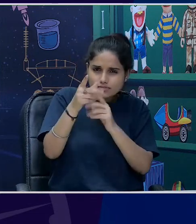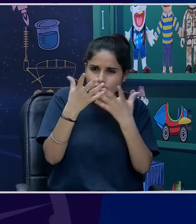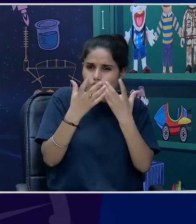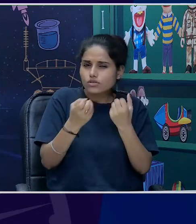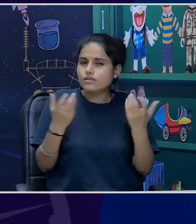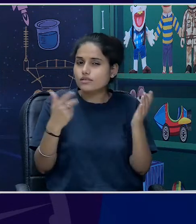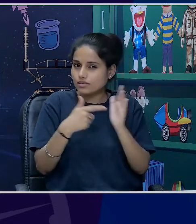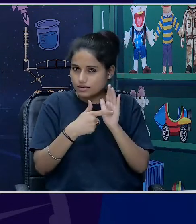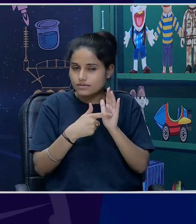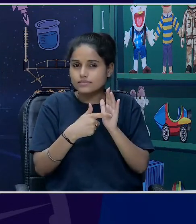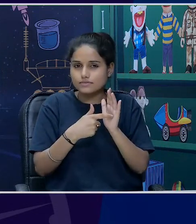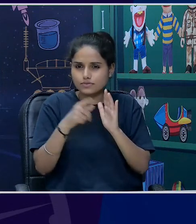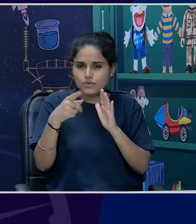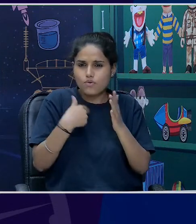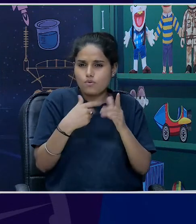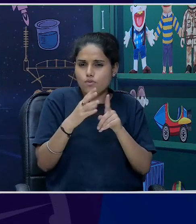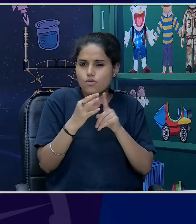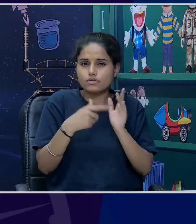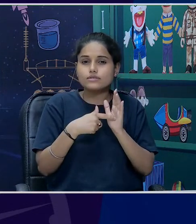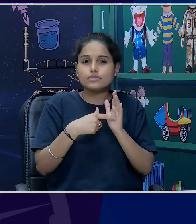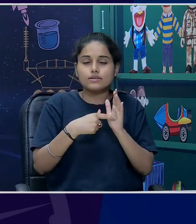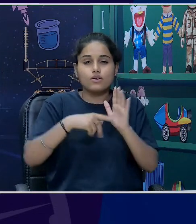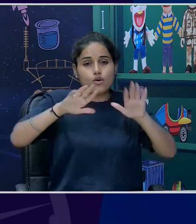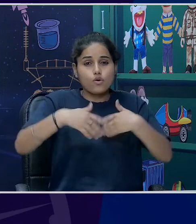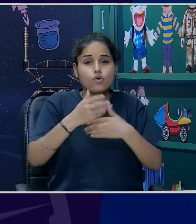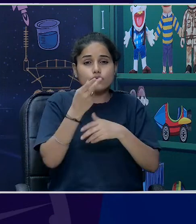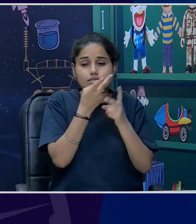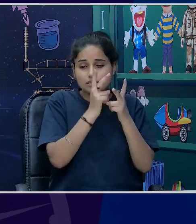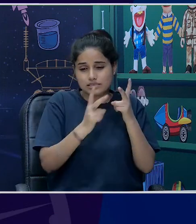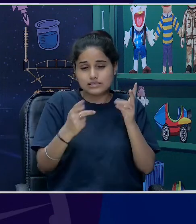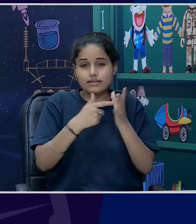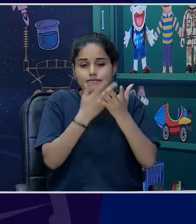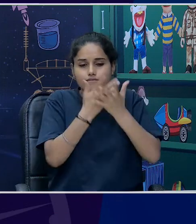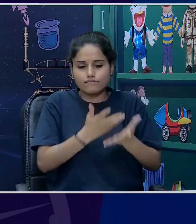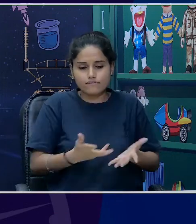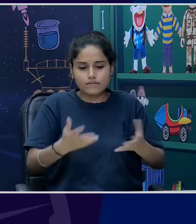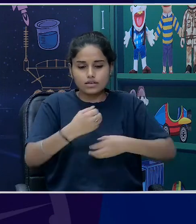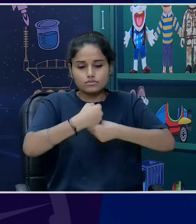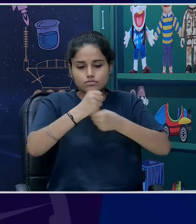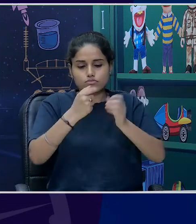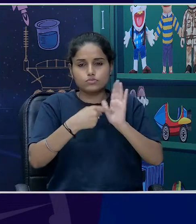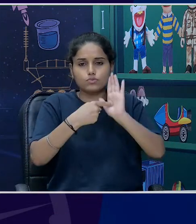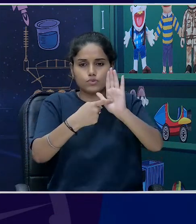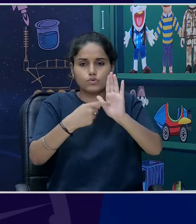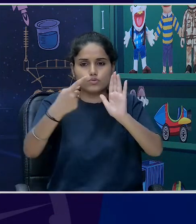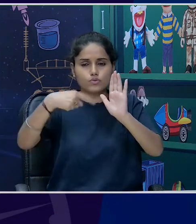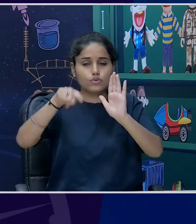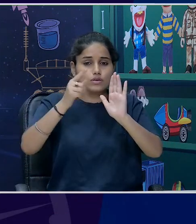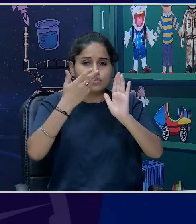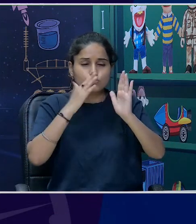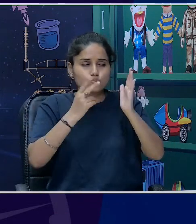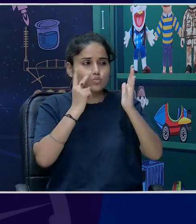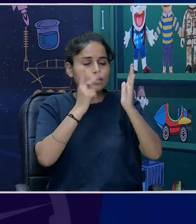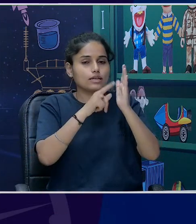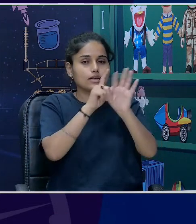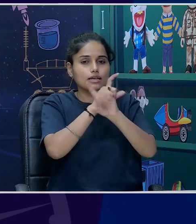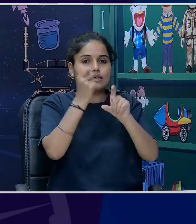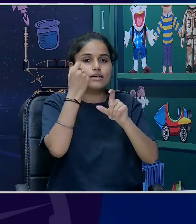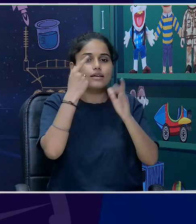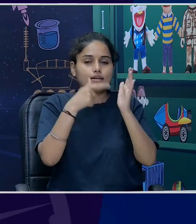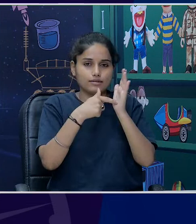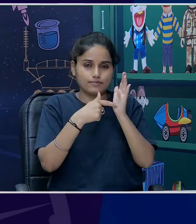and to make the content understand to the students. Okay. So, this way we can plan, we